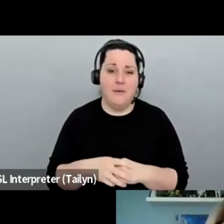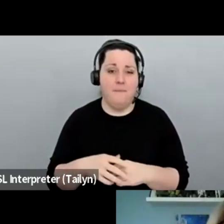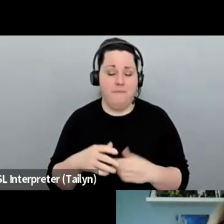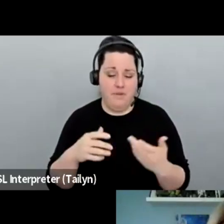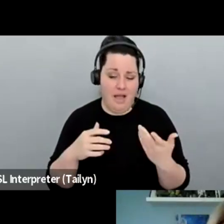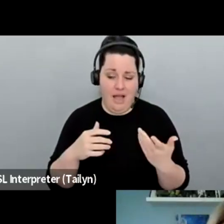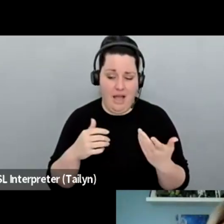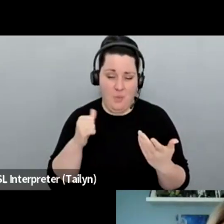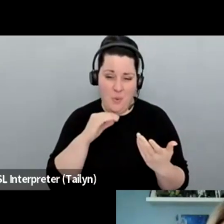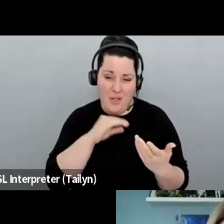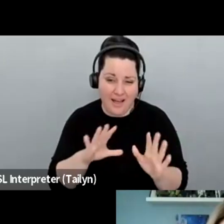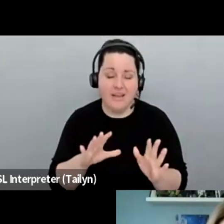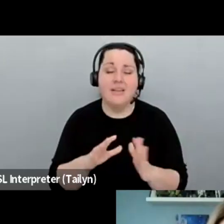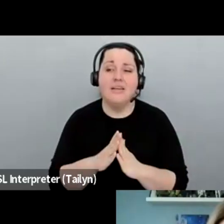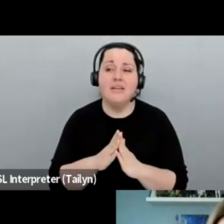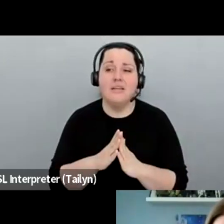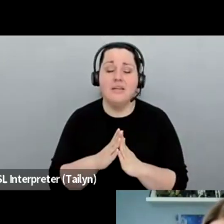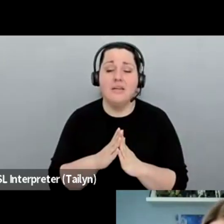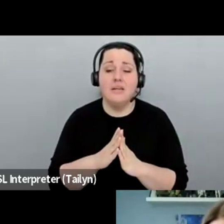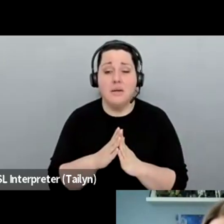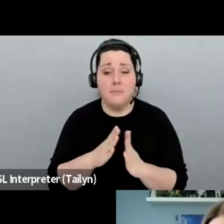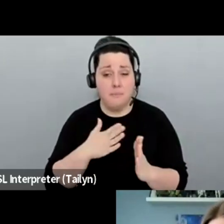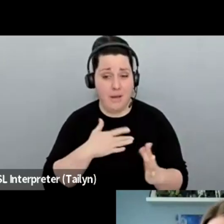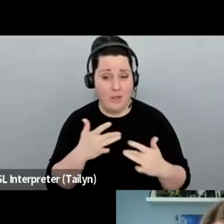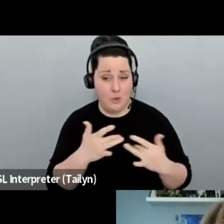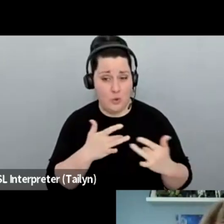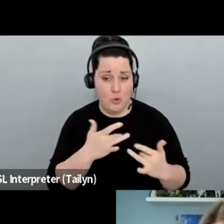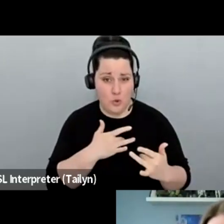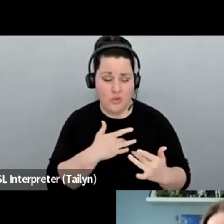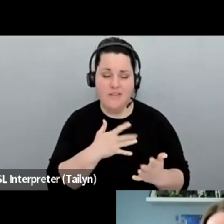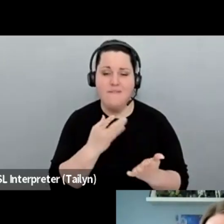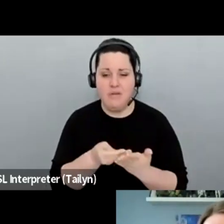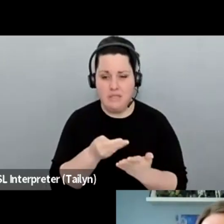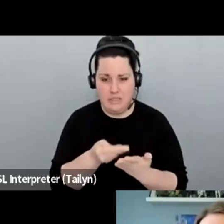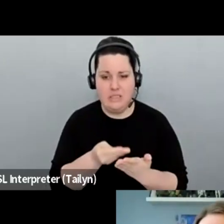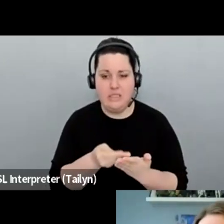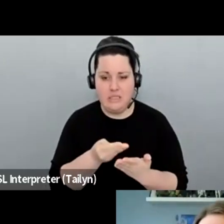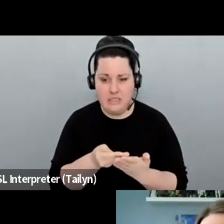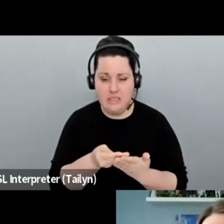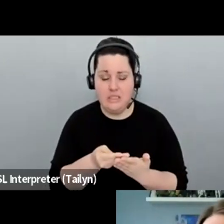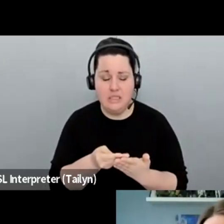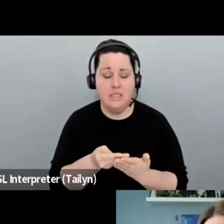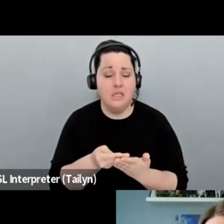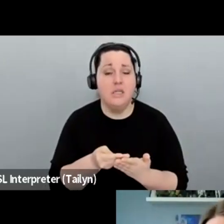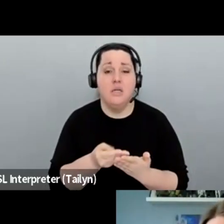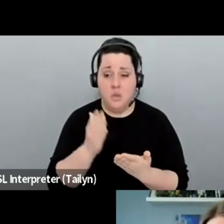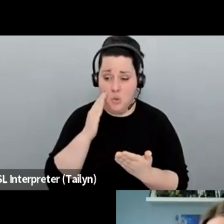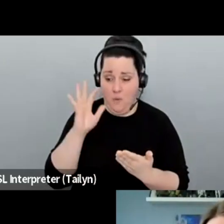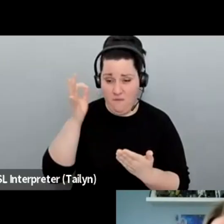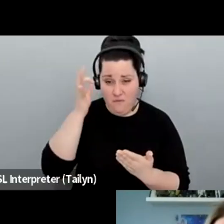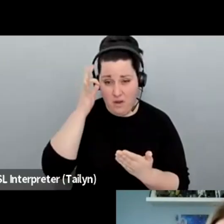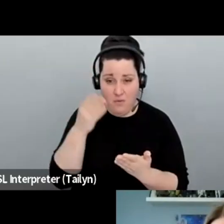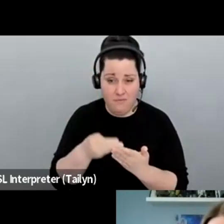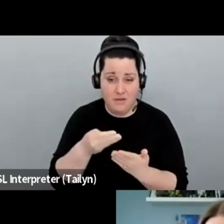plays out. I think the big thing I'm most concerned about is the funding. Even though federal funding is